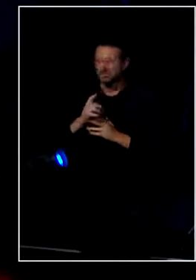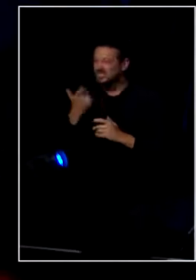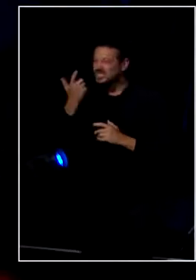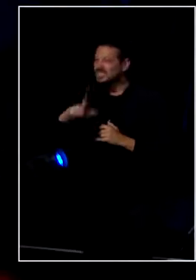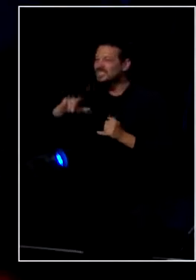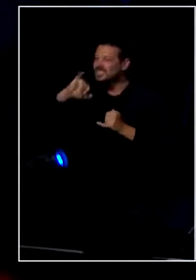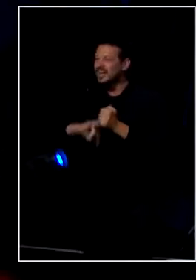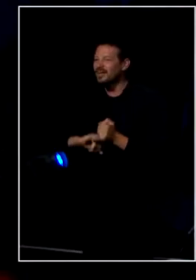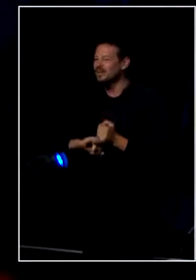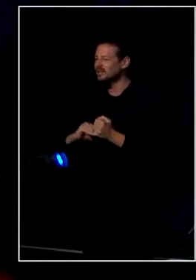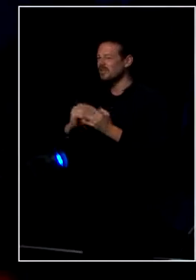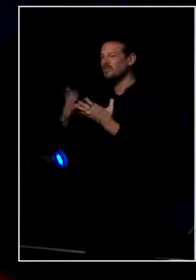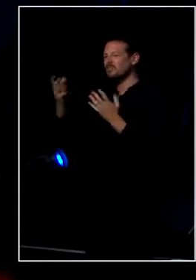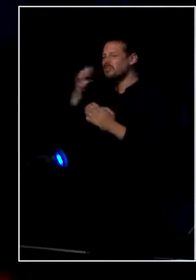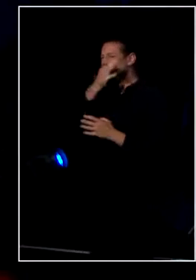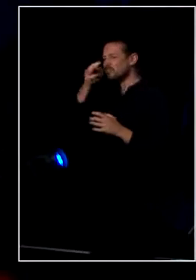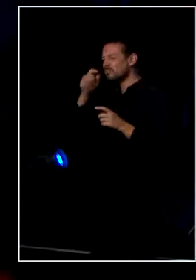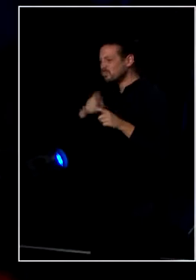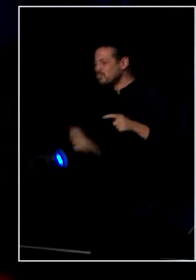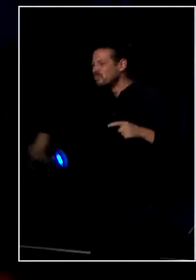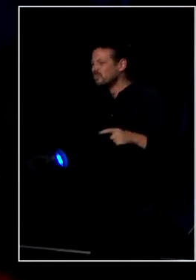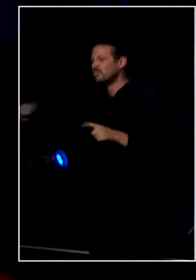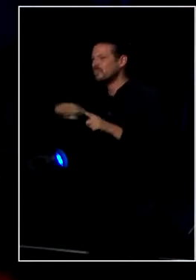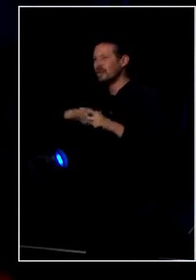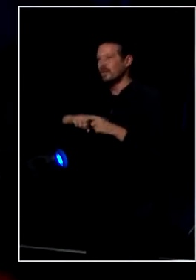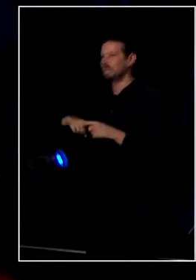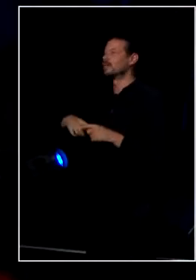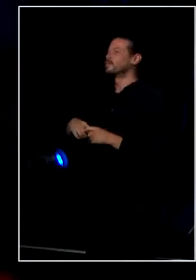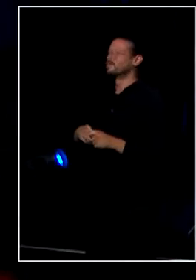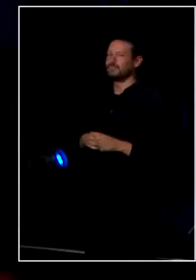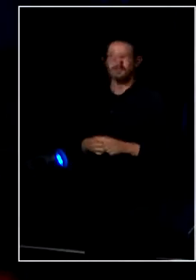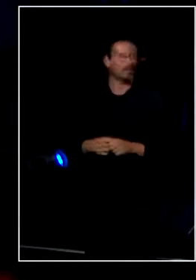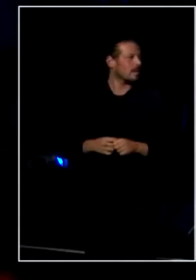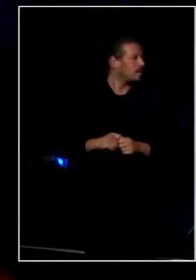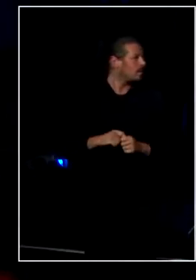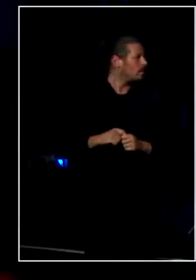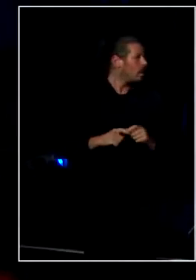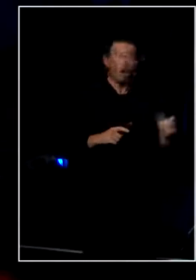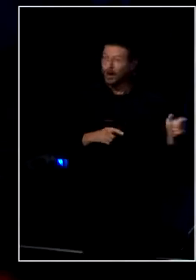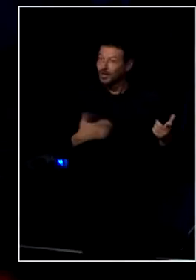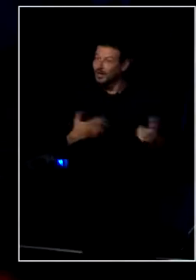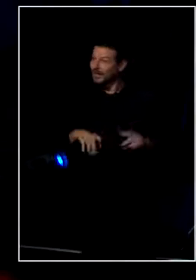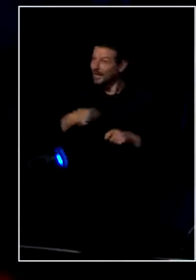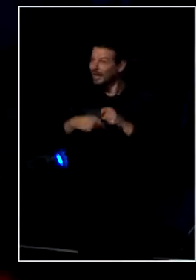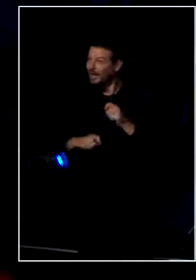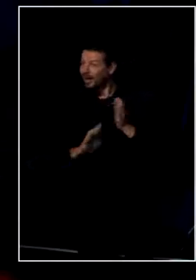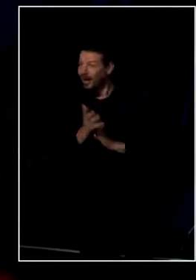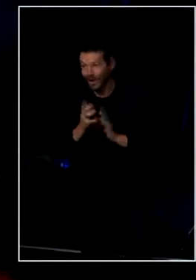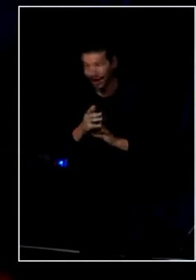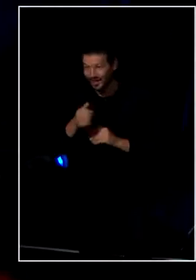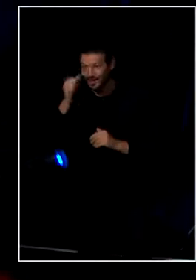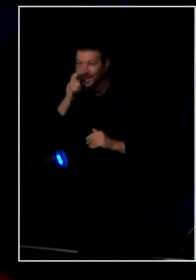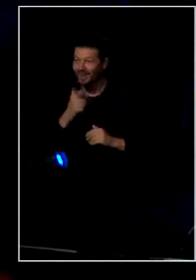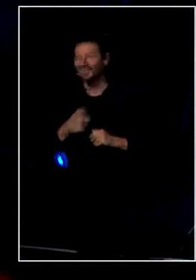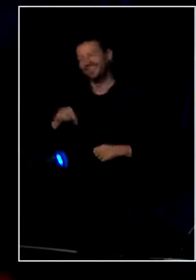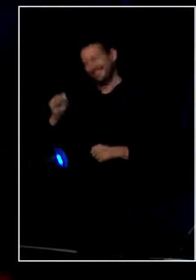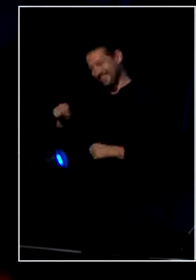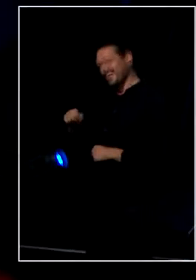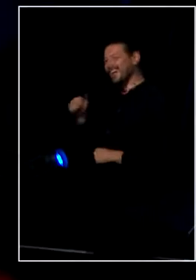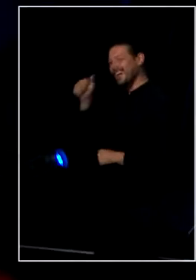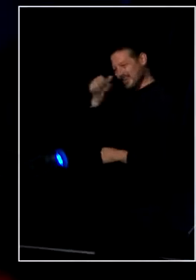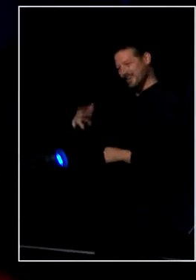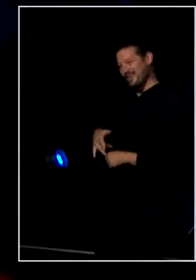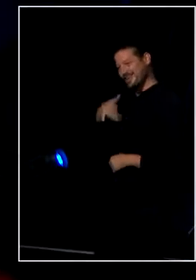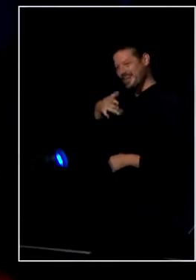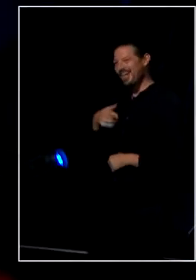oval, but there was a part there for the bonfires, and we used to go out up to the back. So you did it too, you know what I'm talking about. Yeah, I know what you're talking about. Yeah. And we